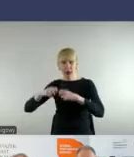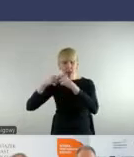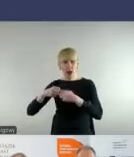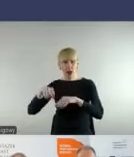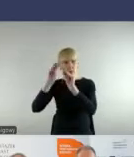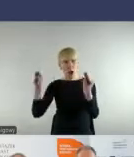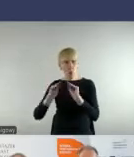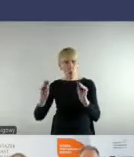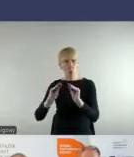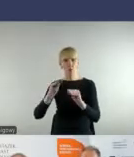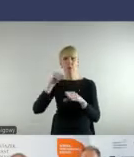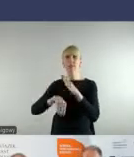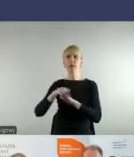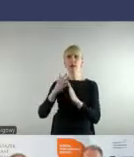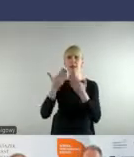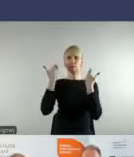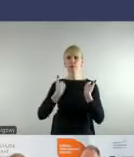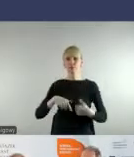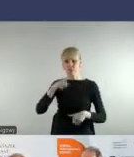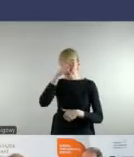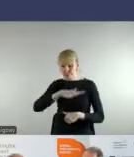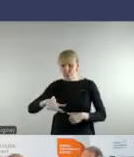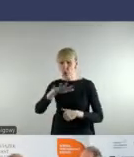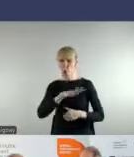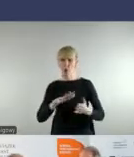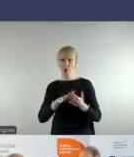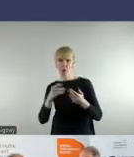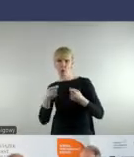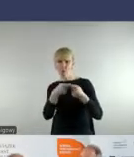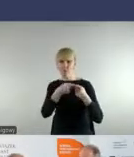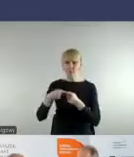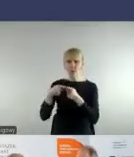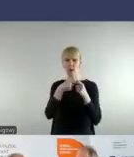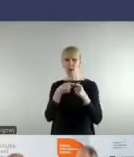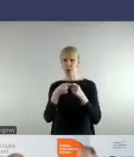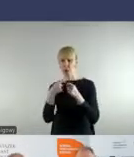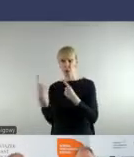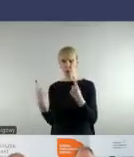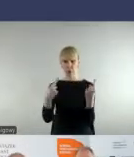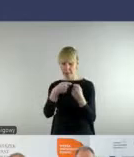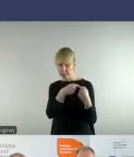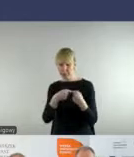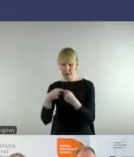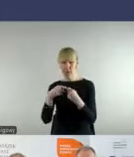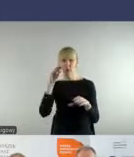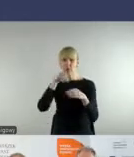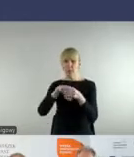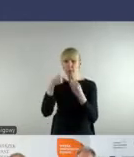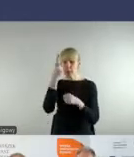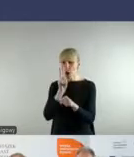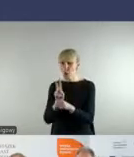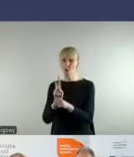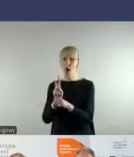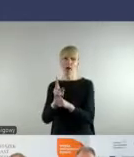has been involved in scientific research on social capital, social relations based on trust, based on